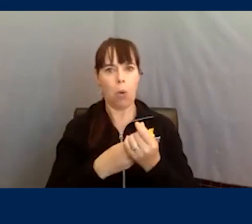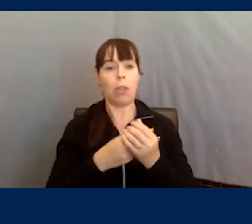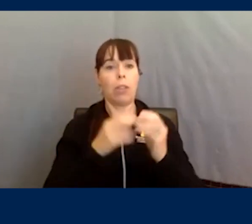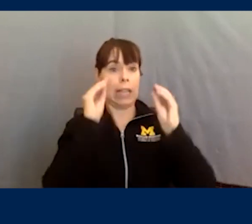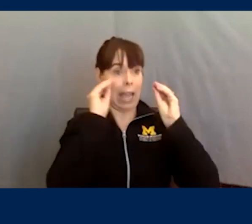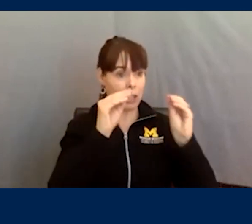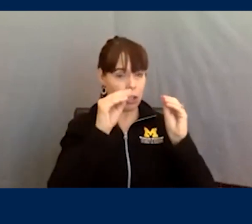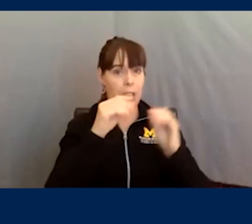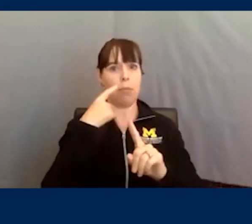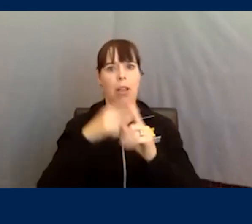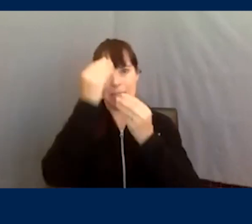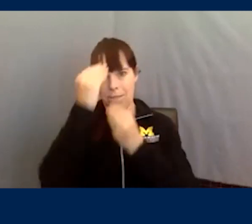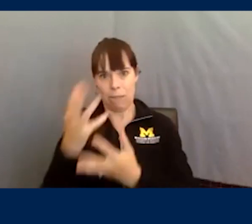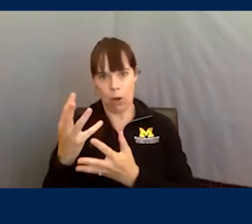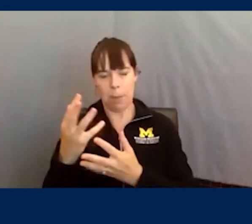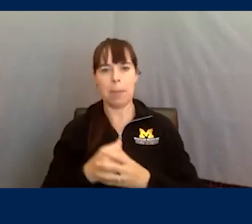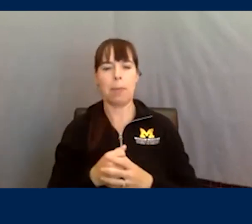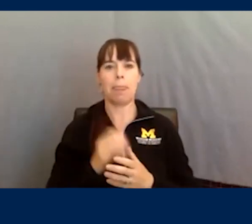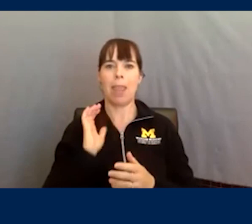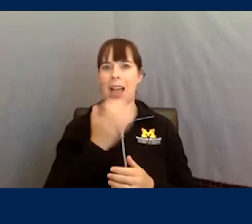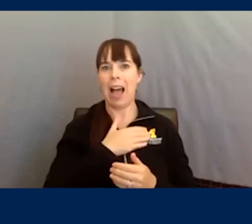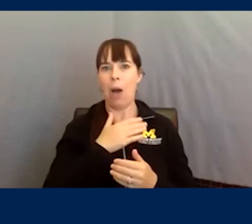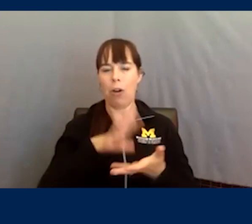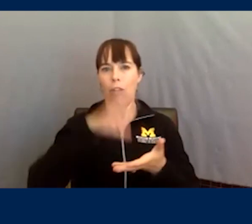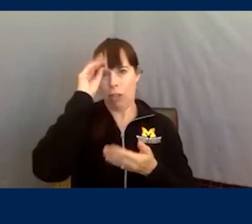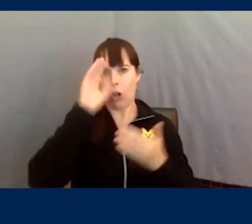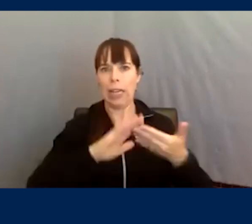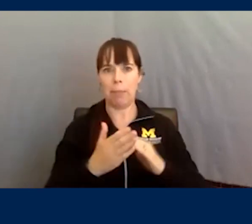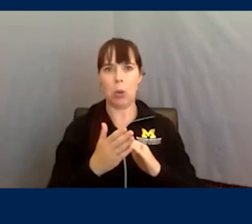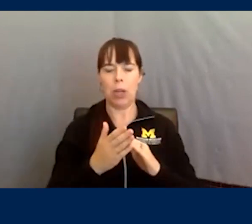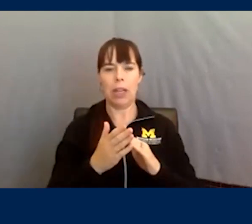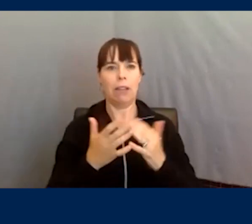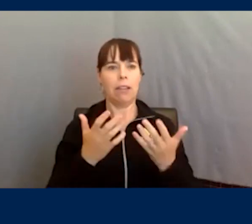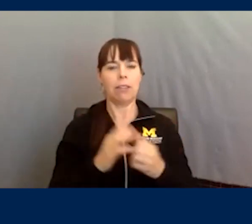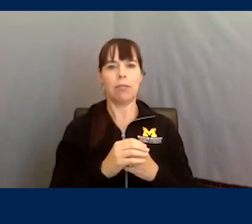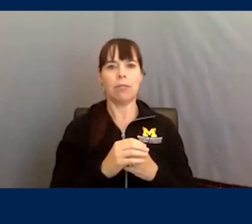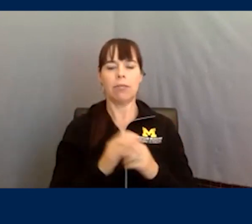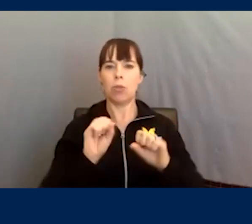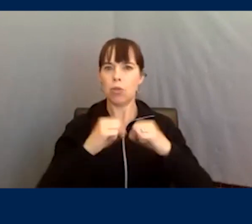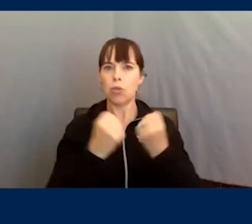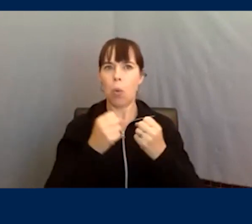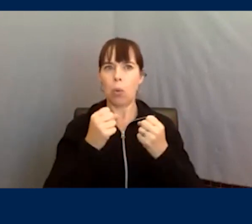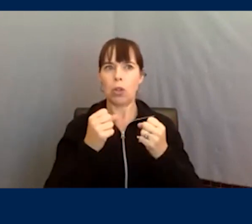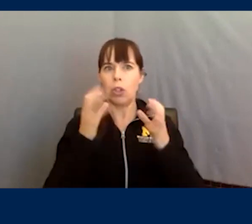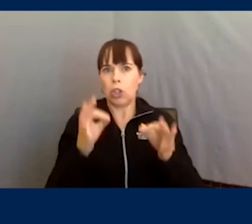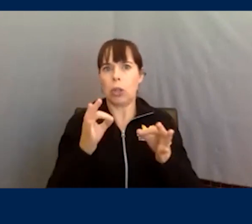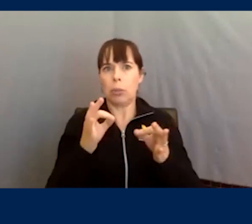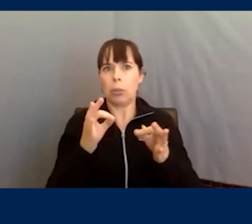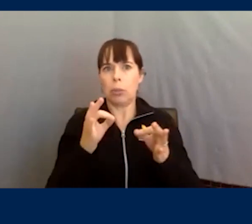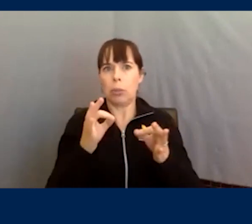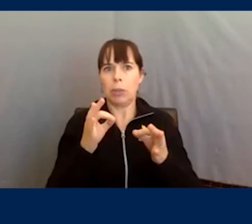and inform our learning community on social determinants of health and